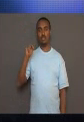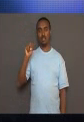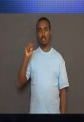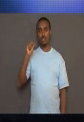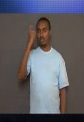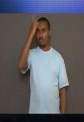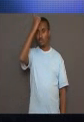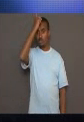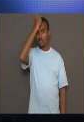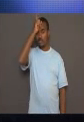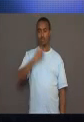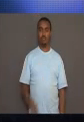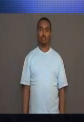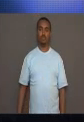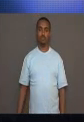Turkey,